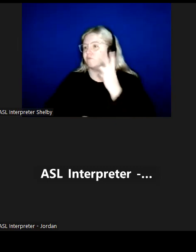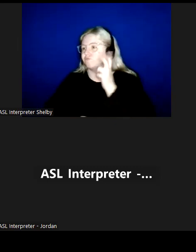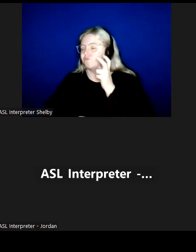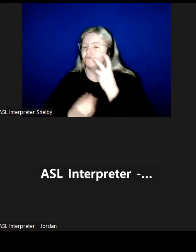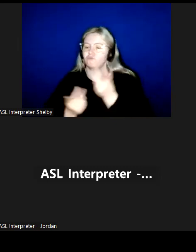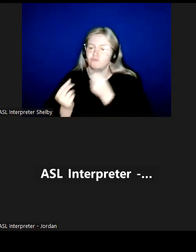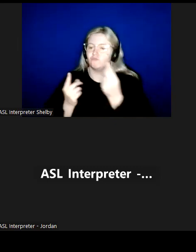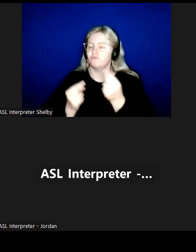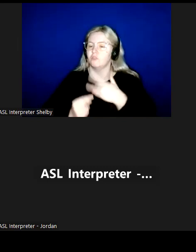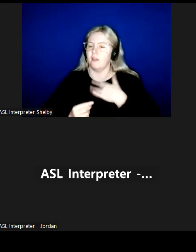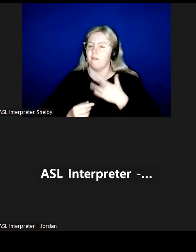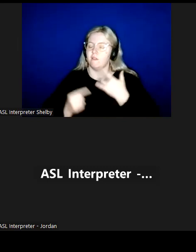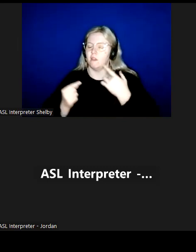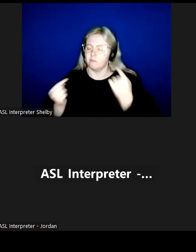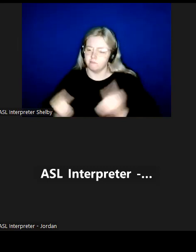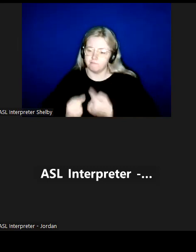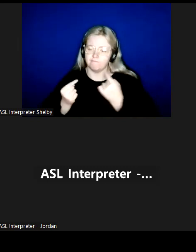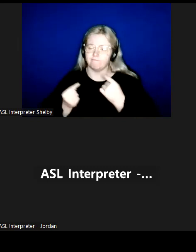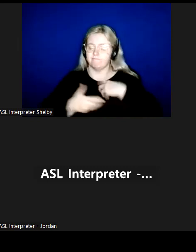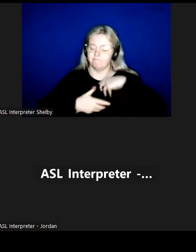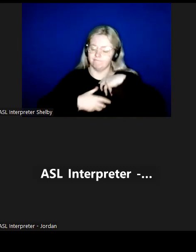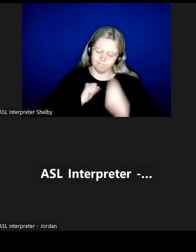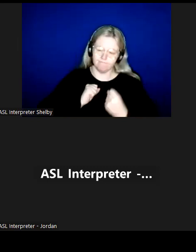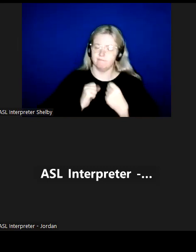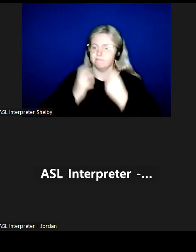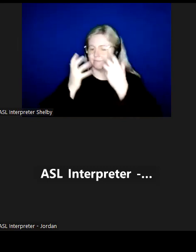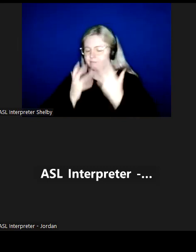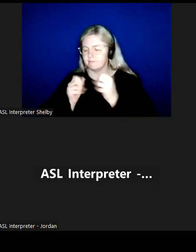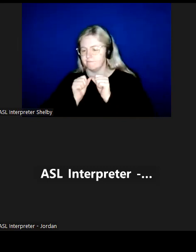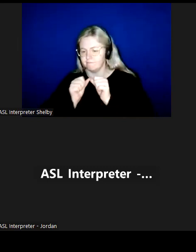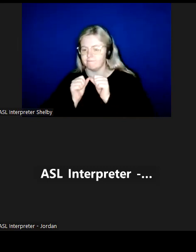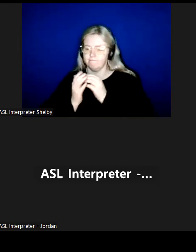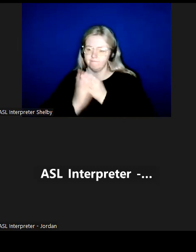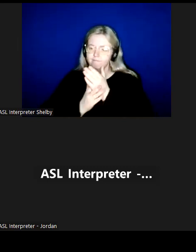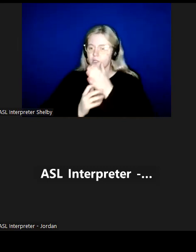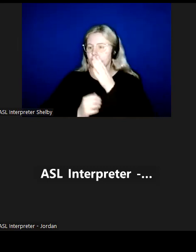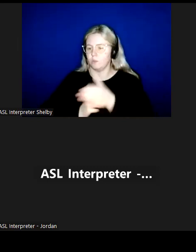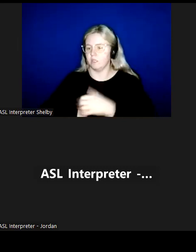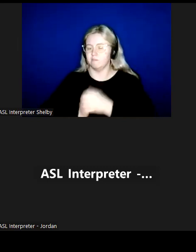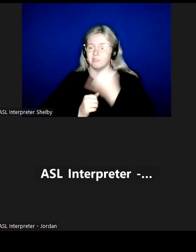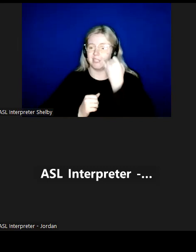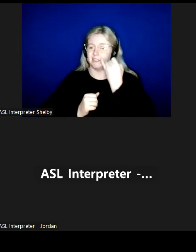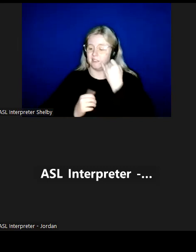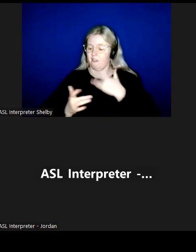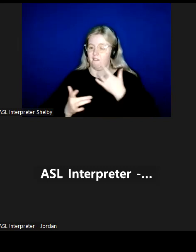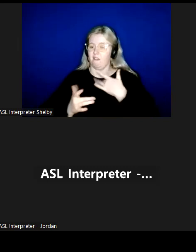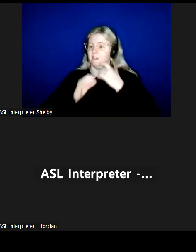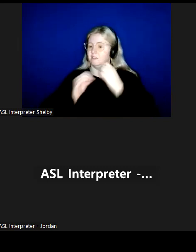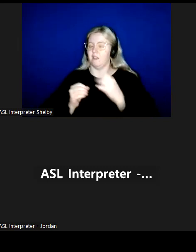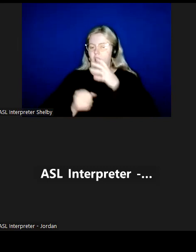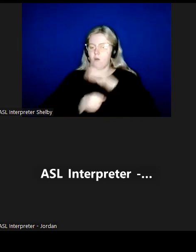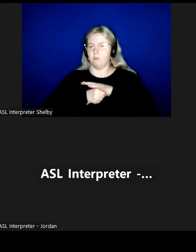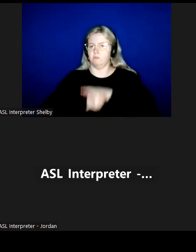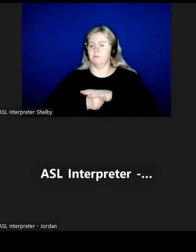to be felt and to be moved through you. Are others avoiding or denying my grief?